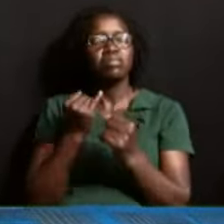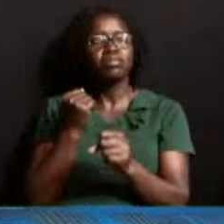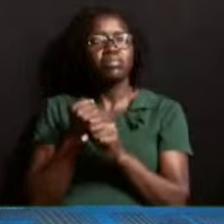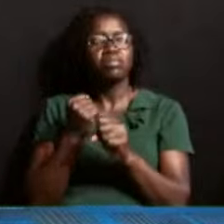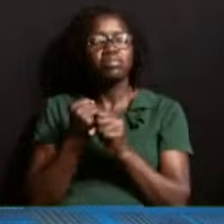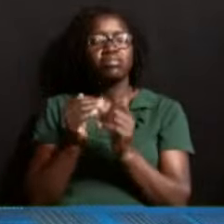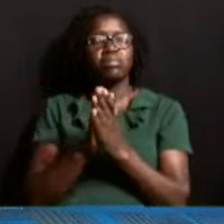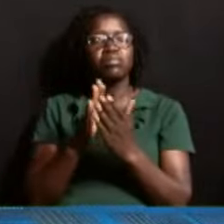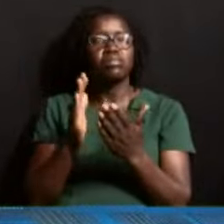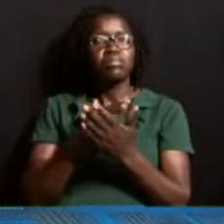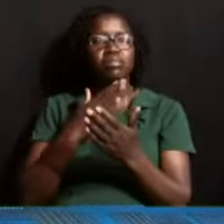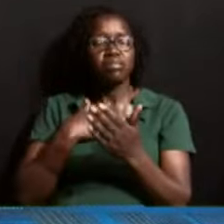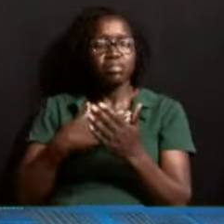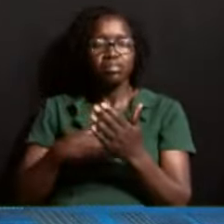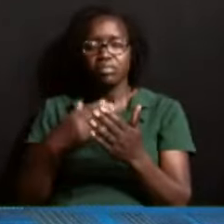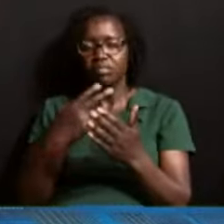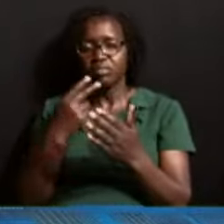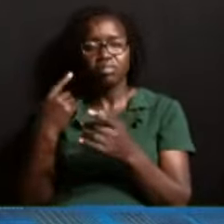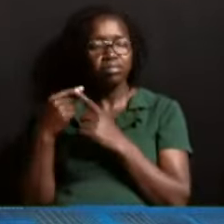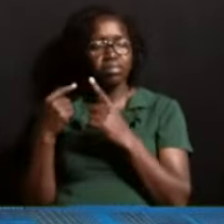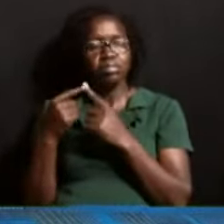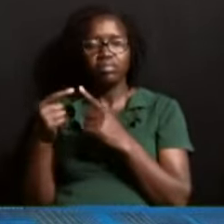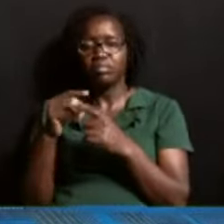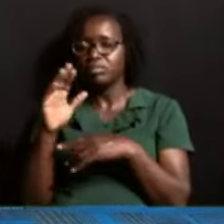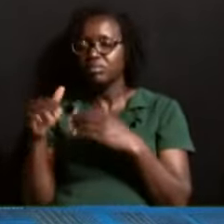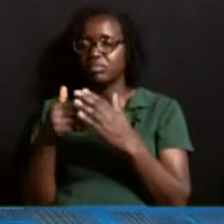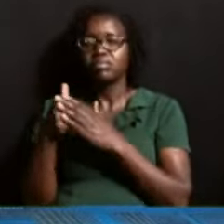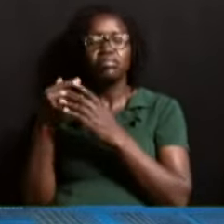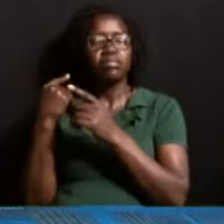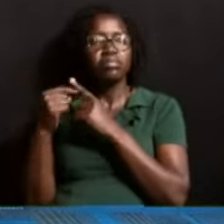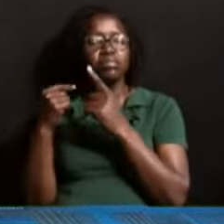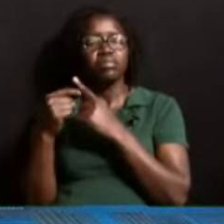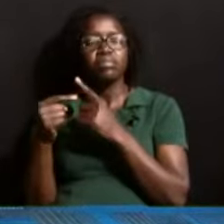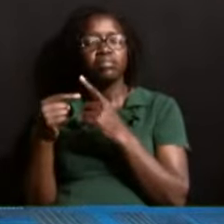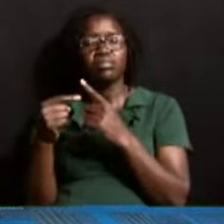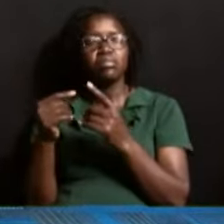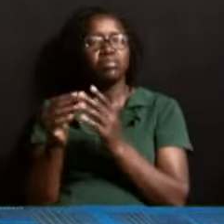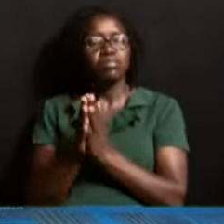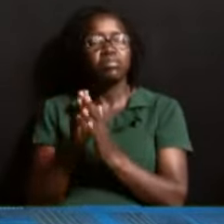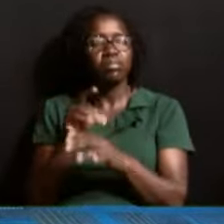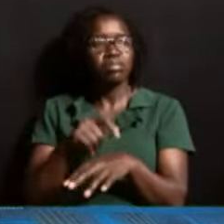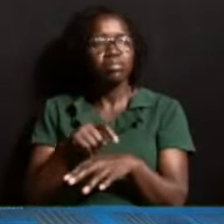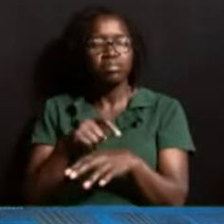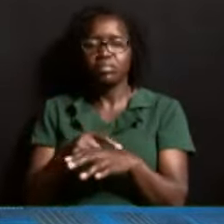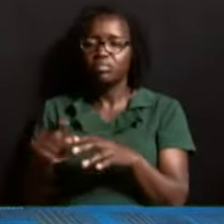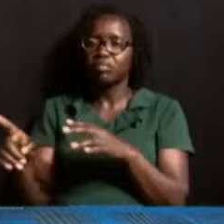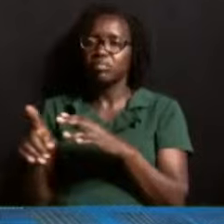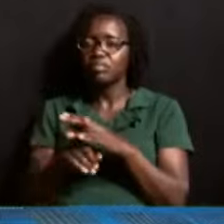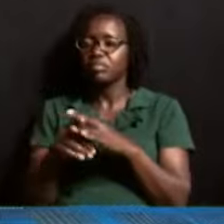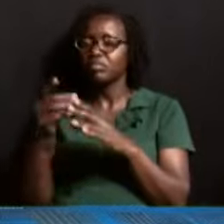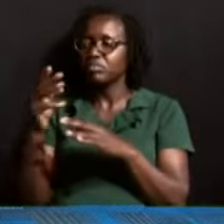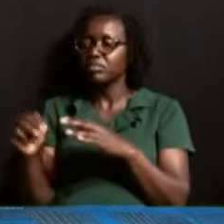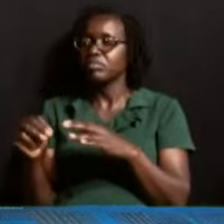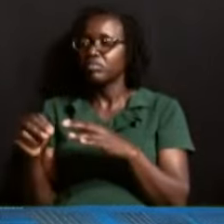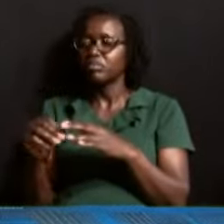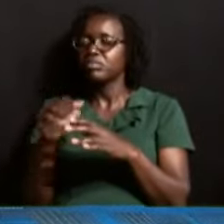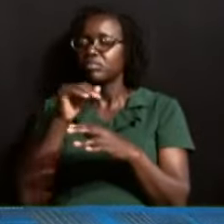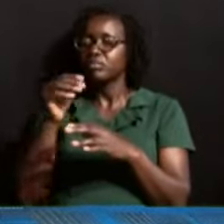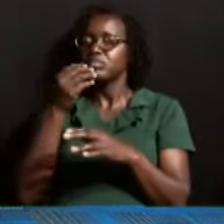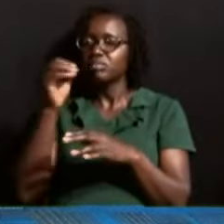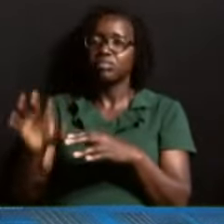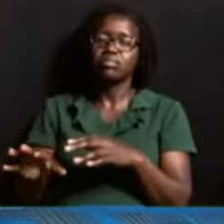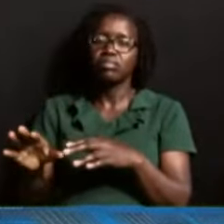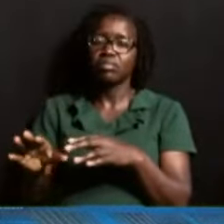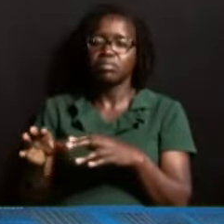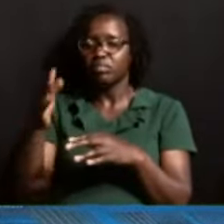somebody who has been through our experience. When we appear before him, he will not condemn because